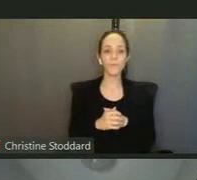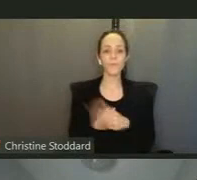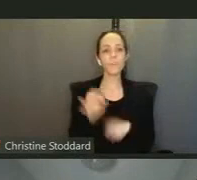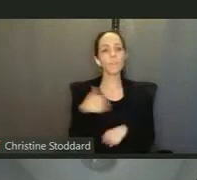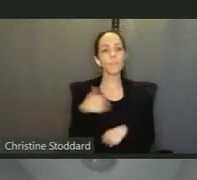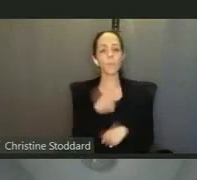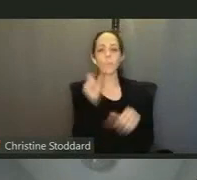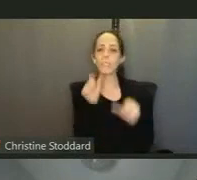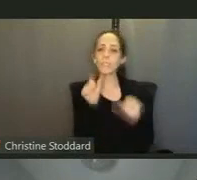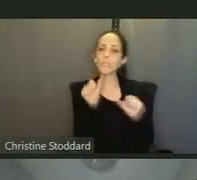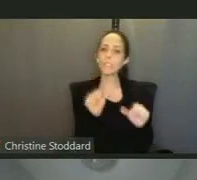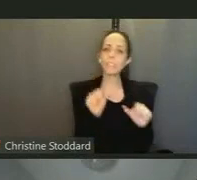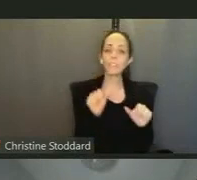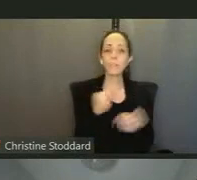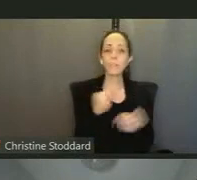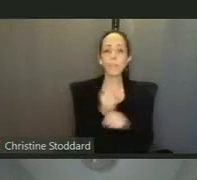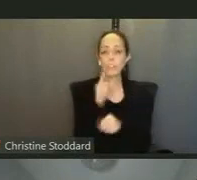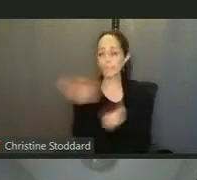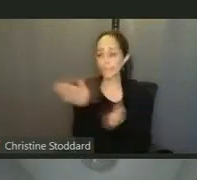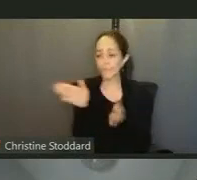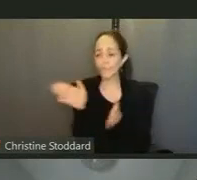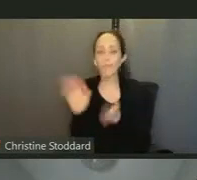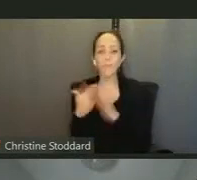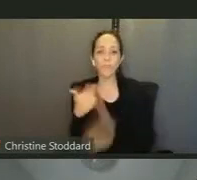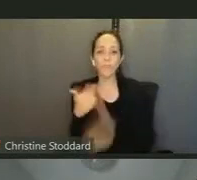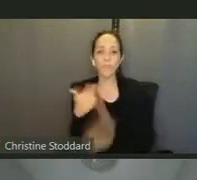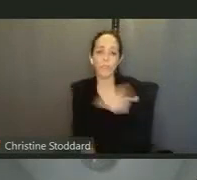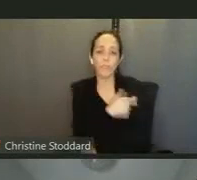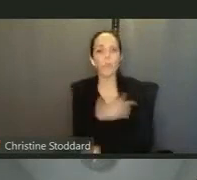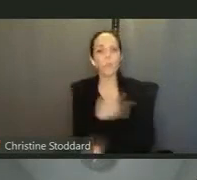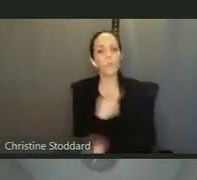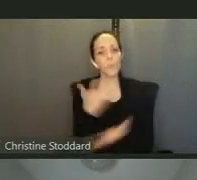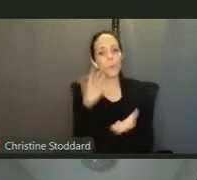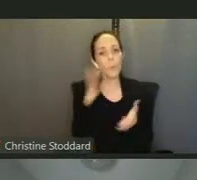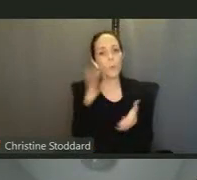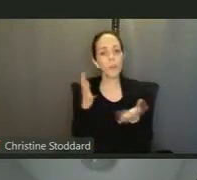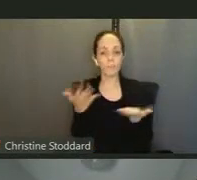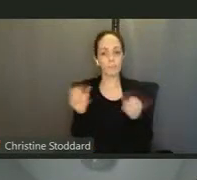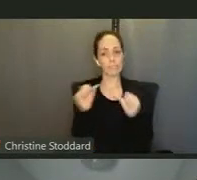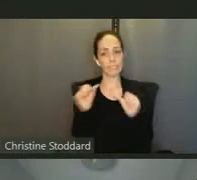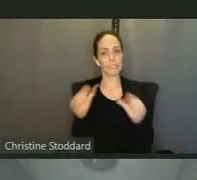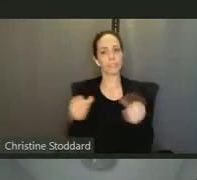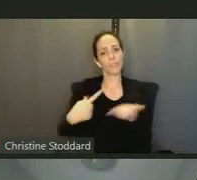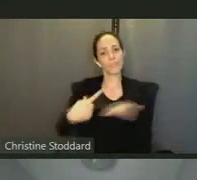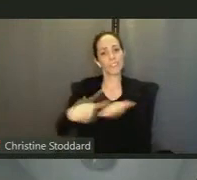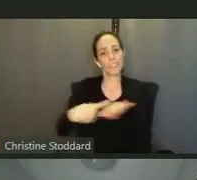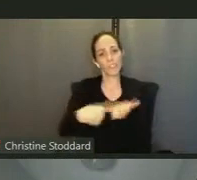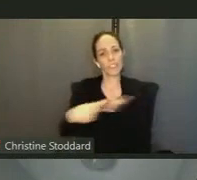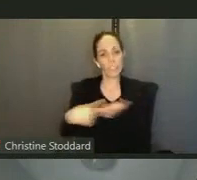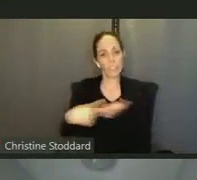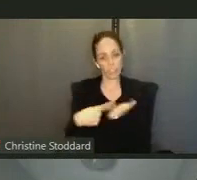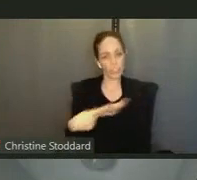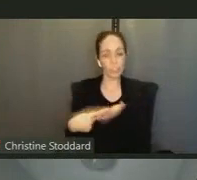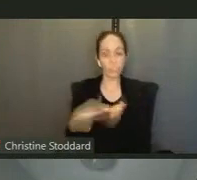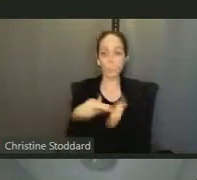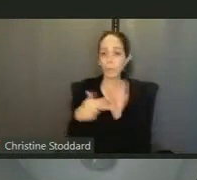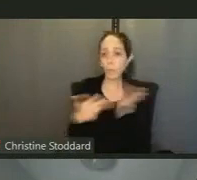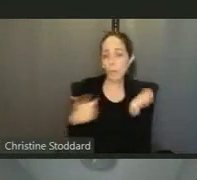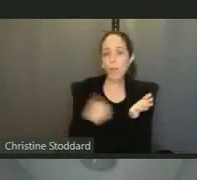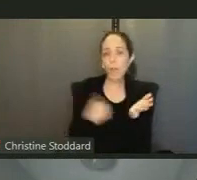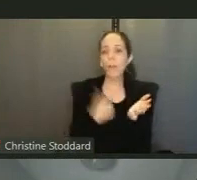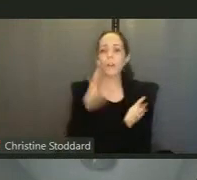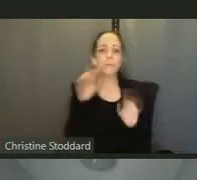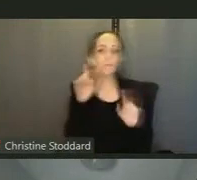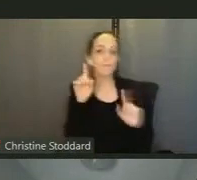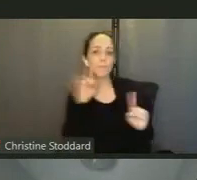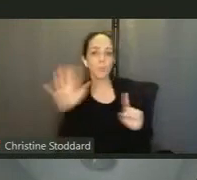our communities vaccinated, we really want this to continue to be a two-way conversation. And that means that we're going to be listening to our